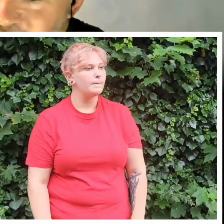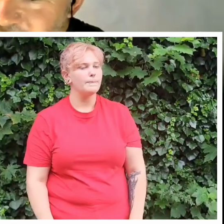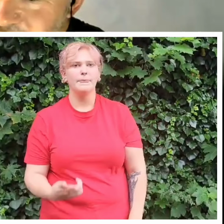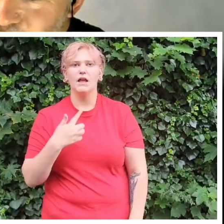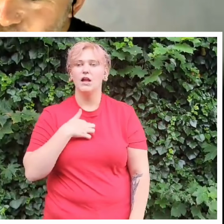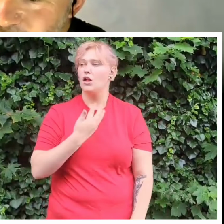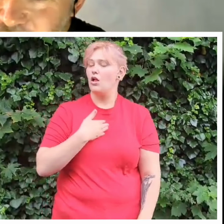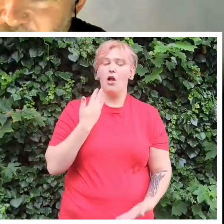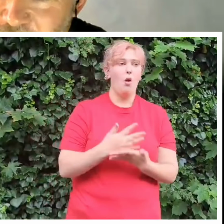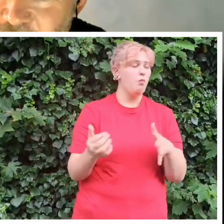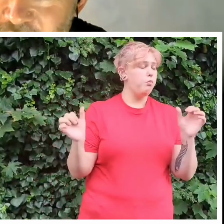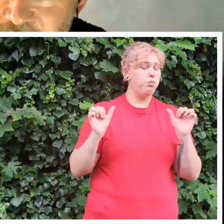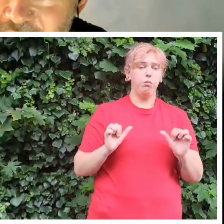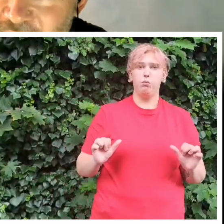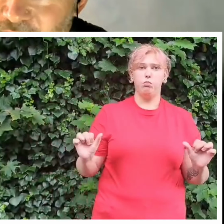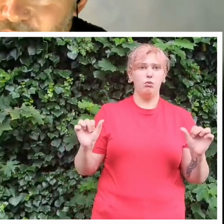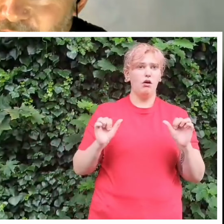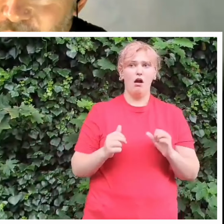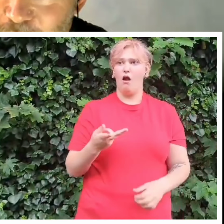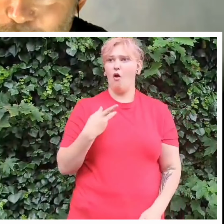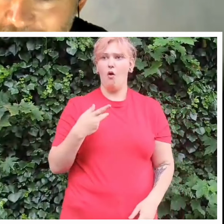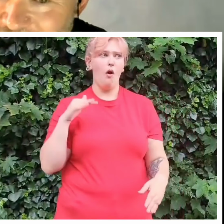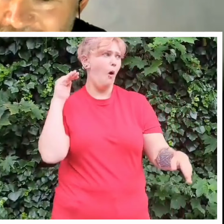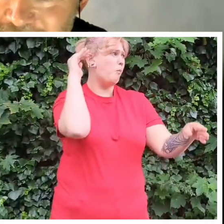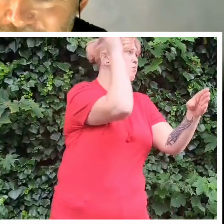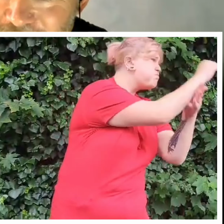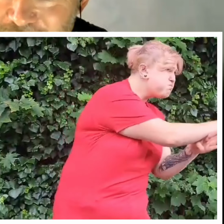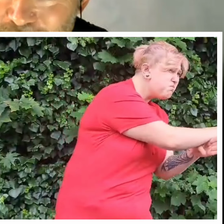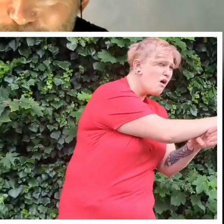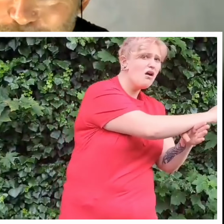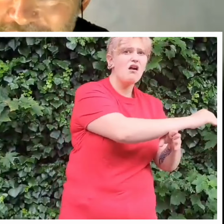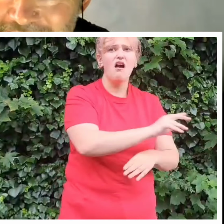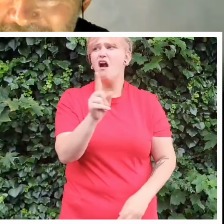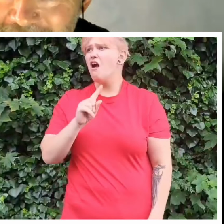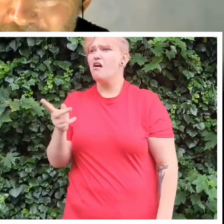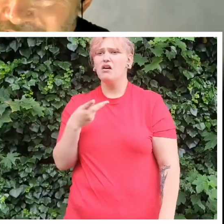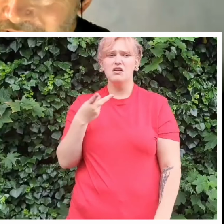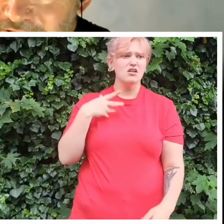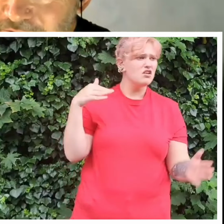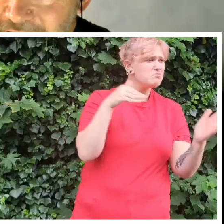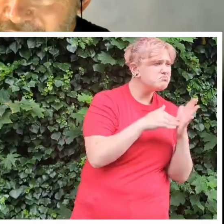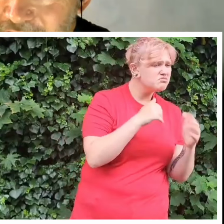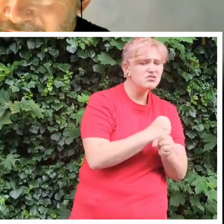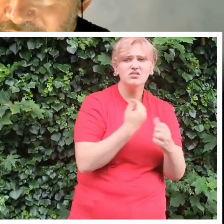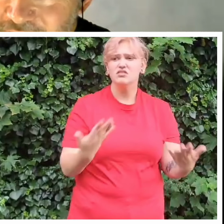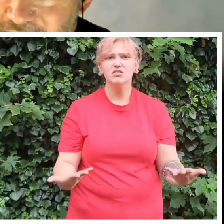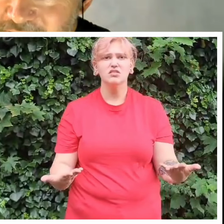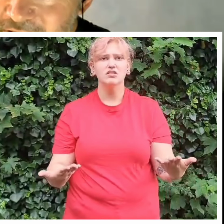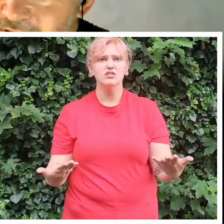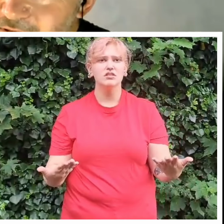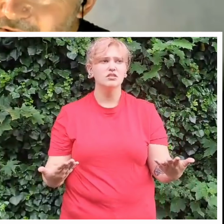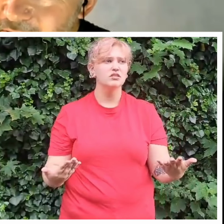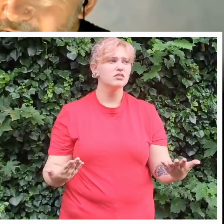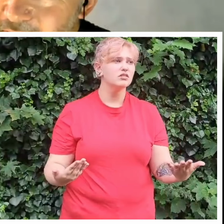I'm just going to have to pause for a moment because we're kind of like, we're well ahead of what we're aiming to do here. And it's